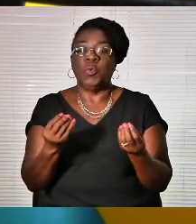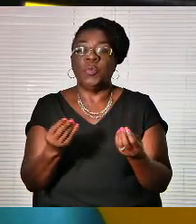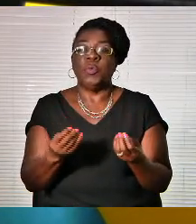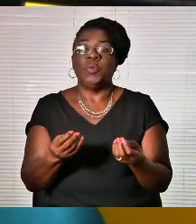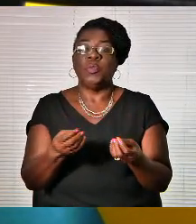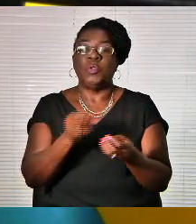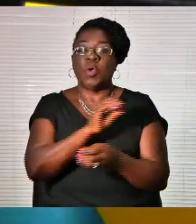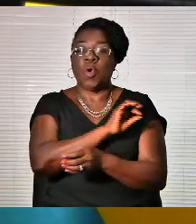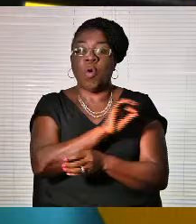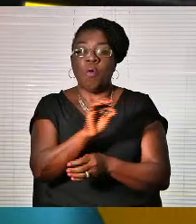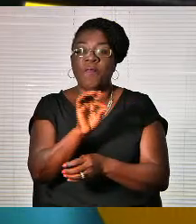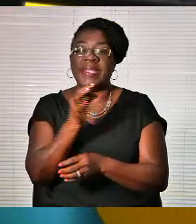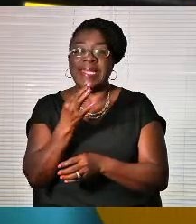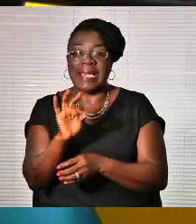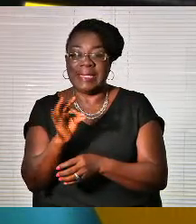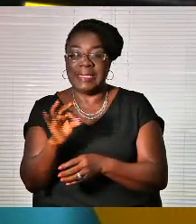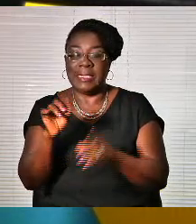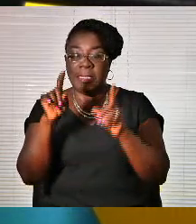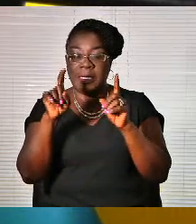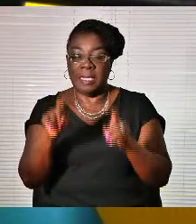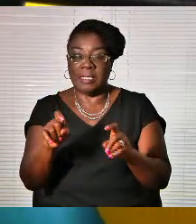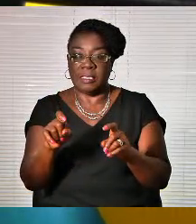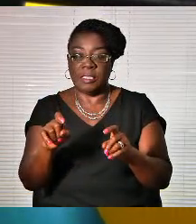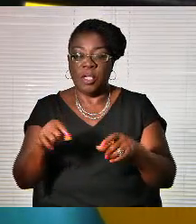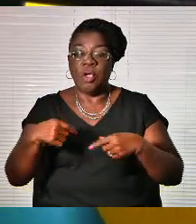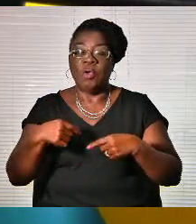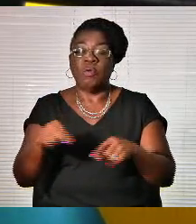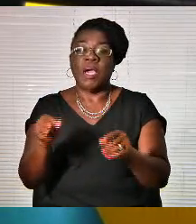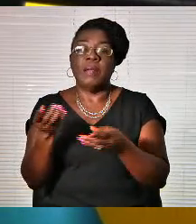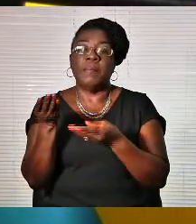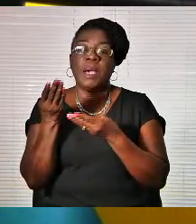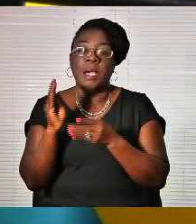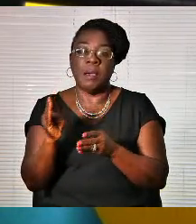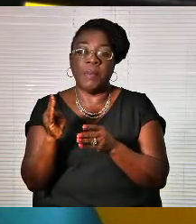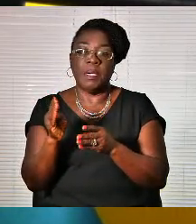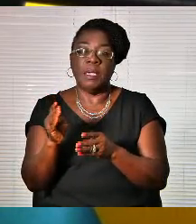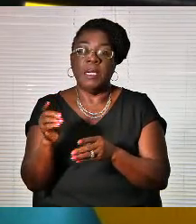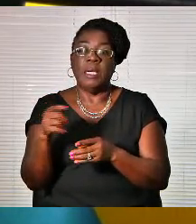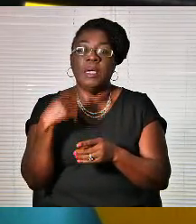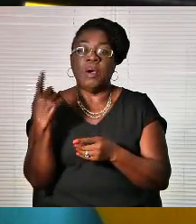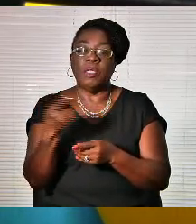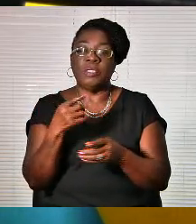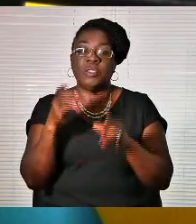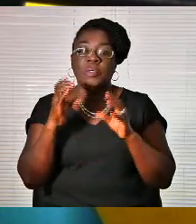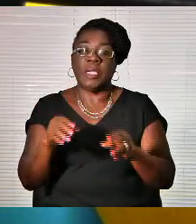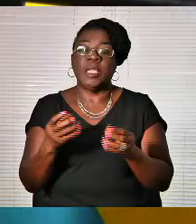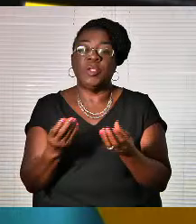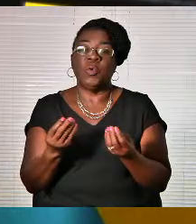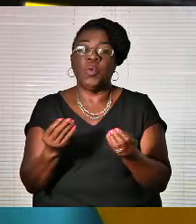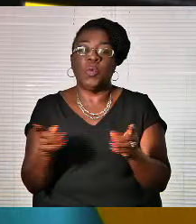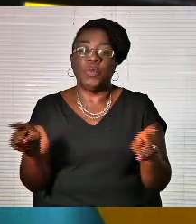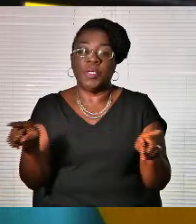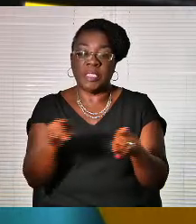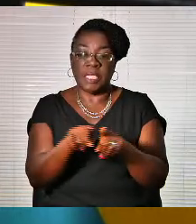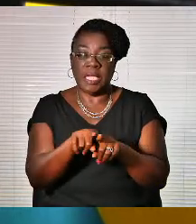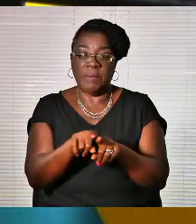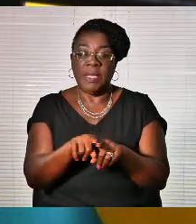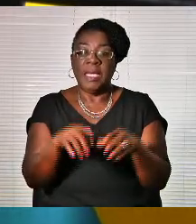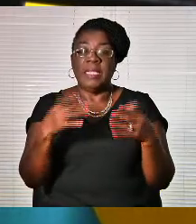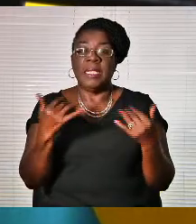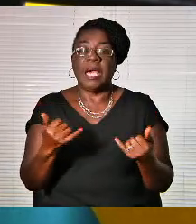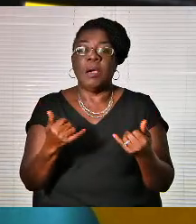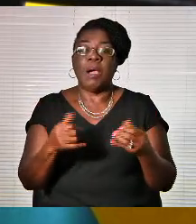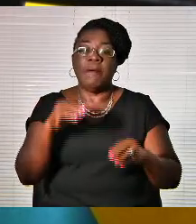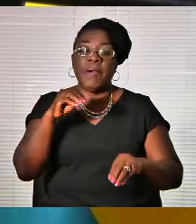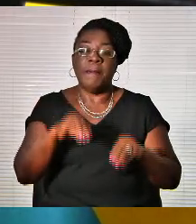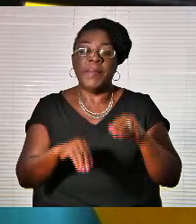Grand Bahama Health Services, like the National Reference Lab and PMH, now has a gene expert machine to